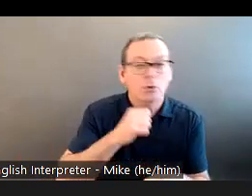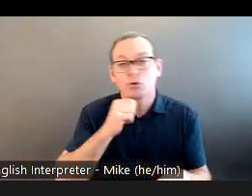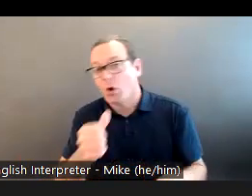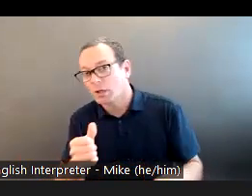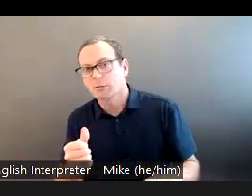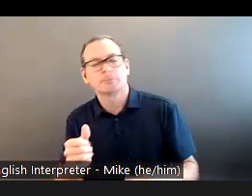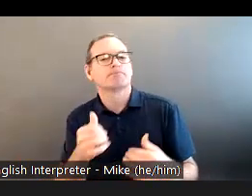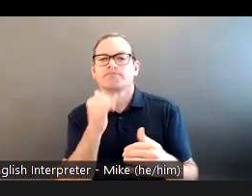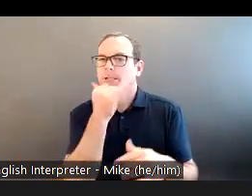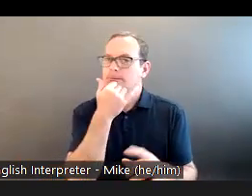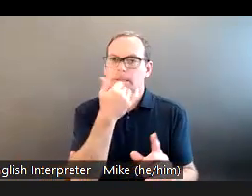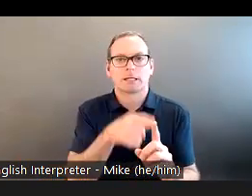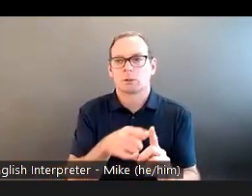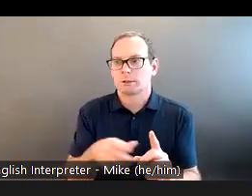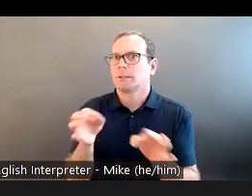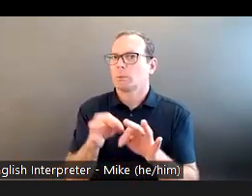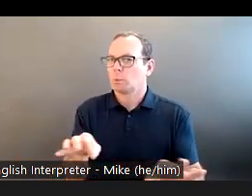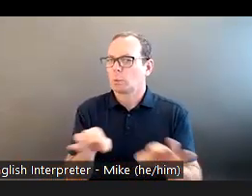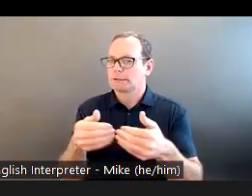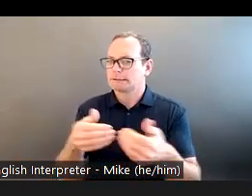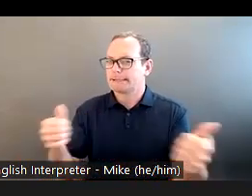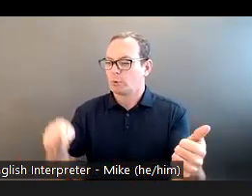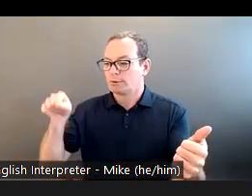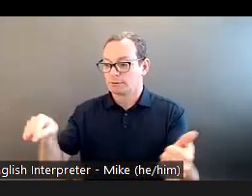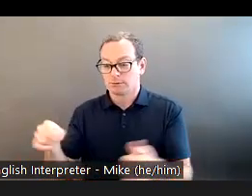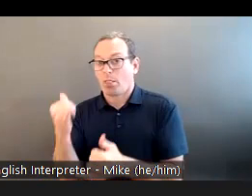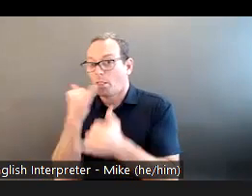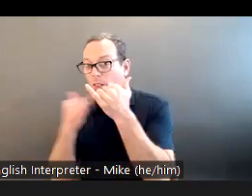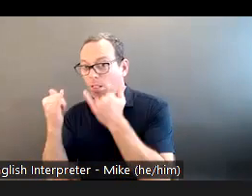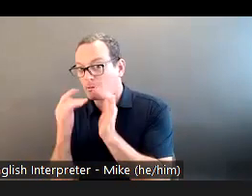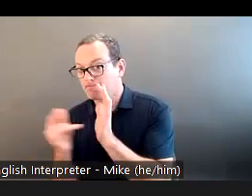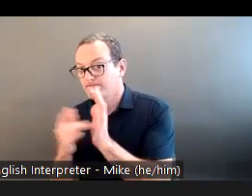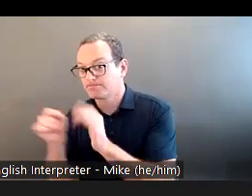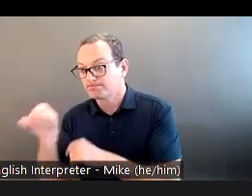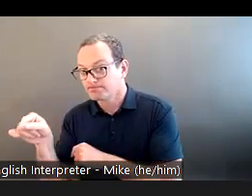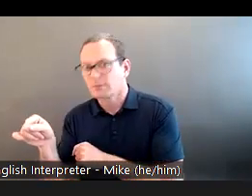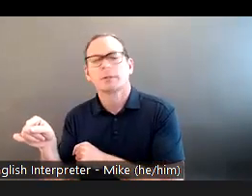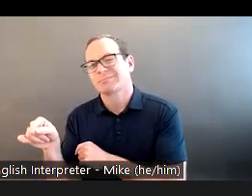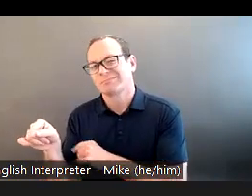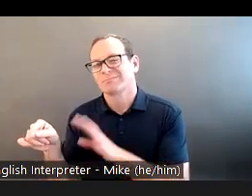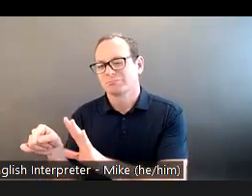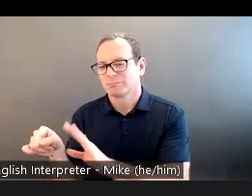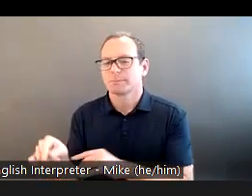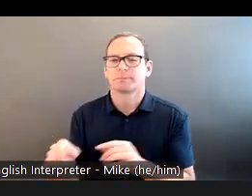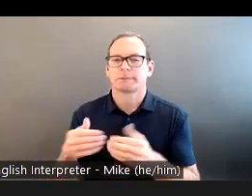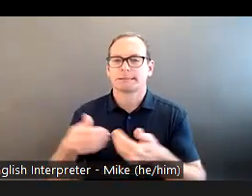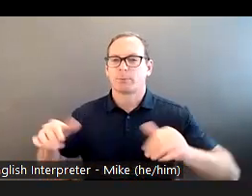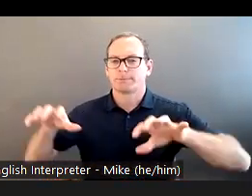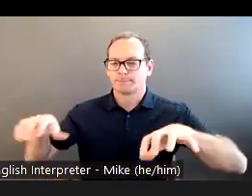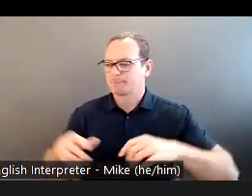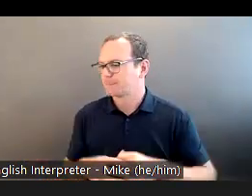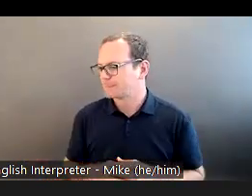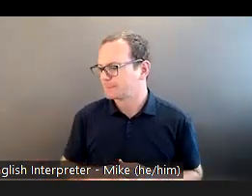need to be careful that those are actually two distinct issues. And how can the client move forward with appointing someone else? Okay, we'll go on to the